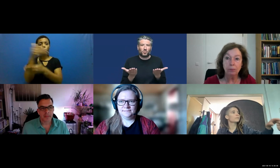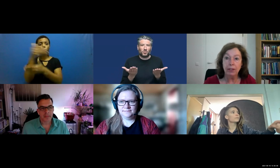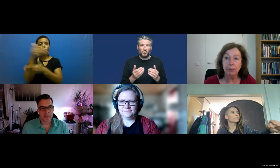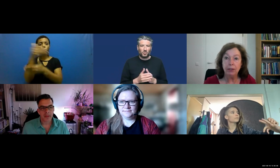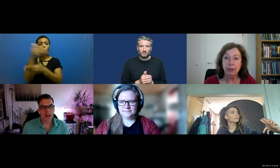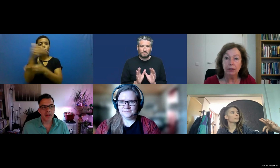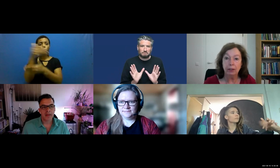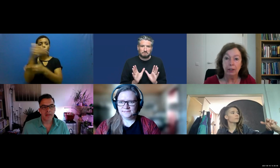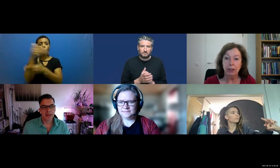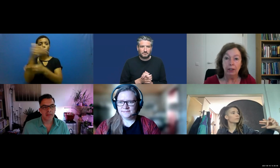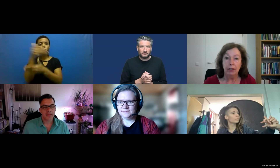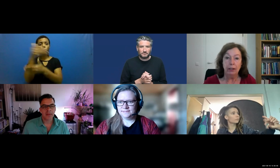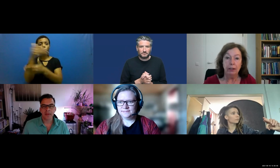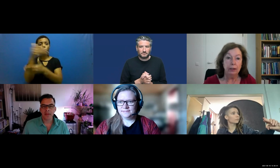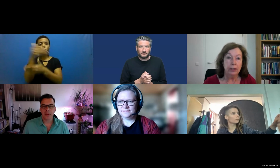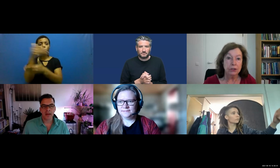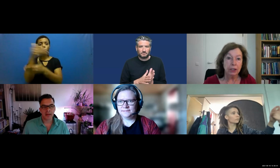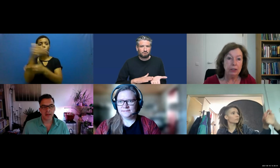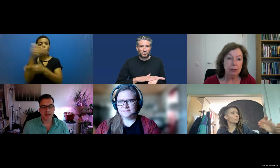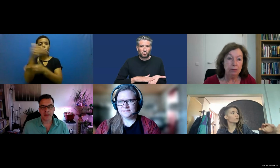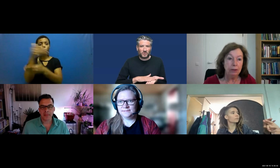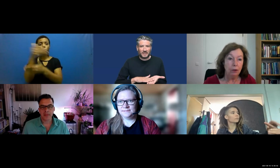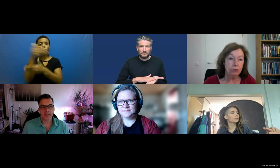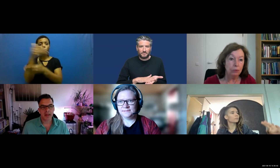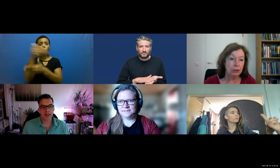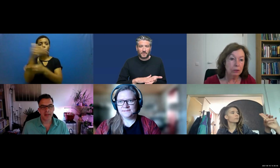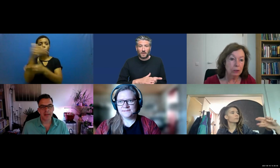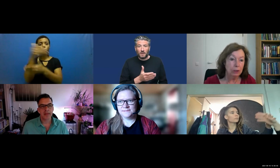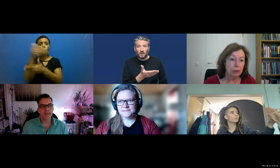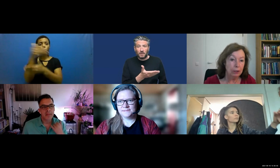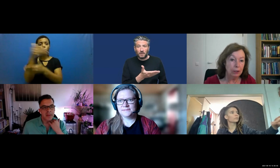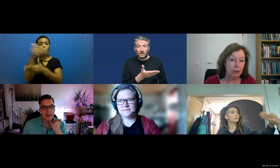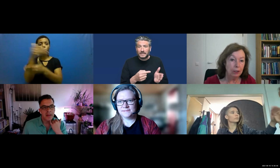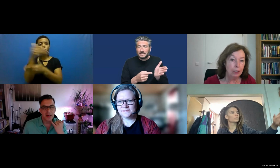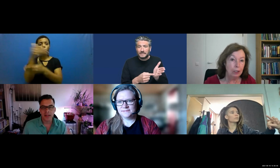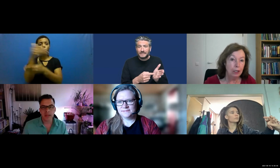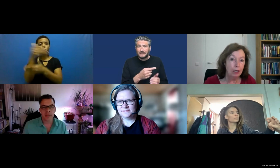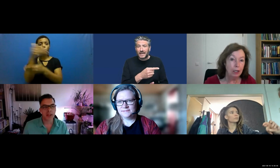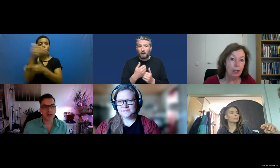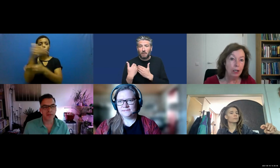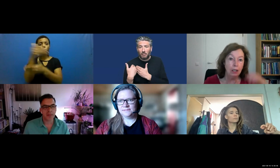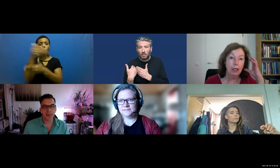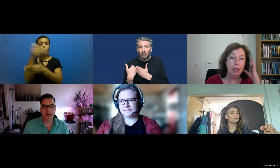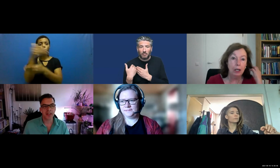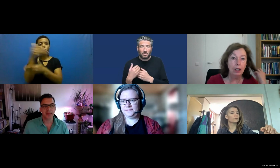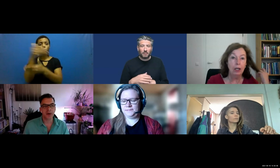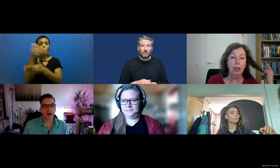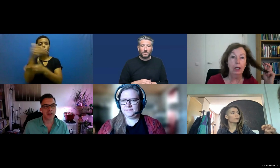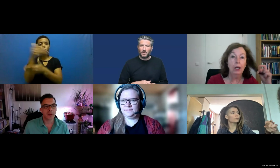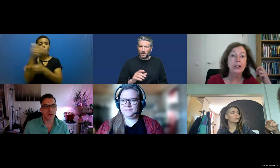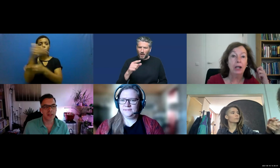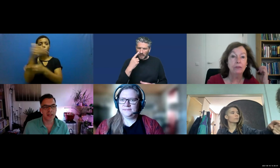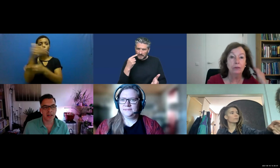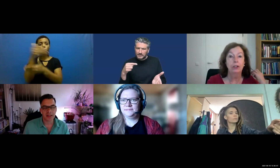But maybe Nasreen or Walter. So I see a question from Peter